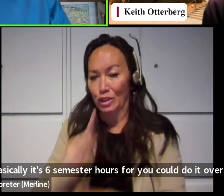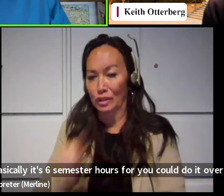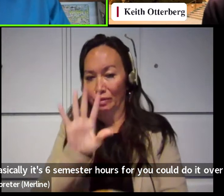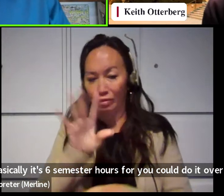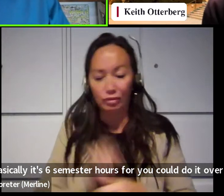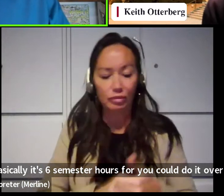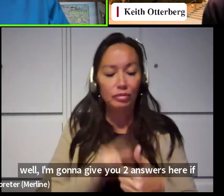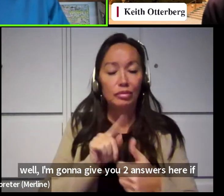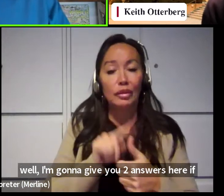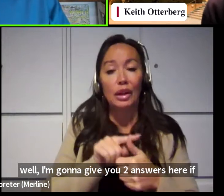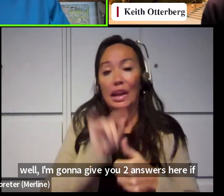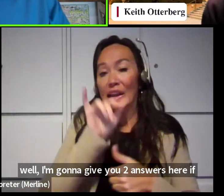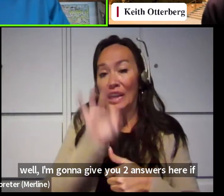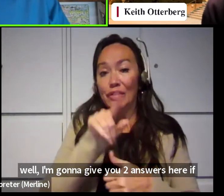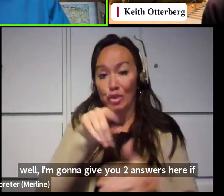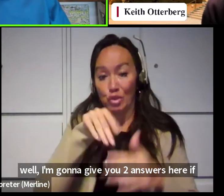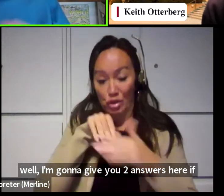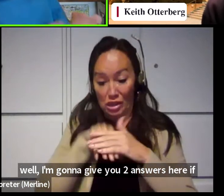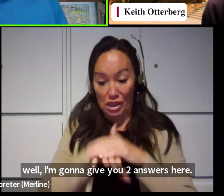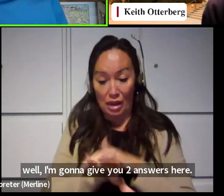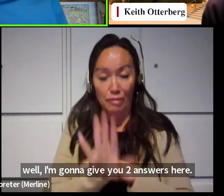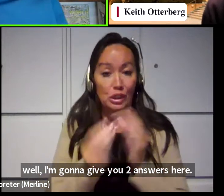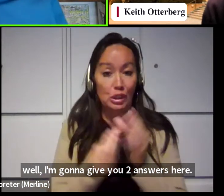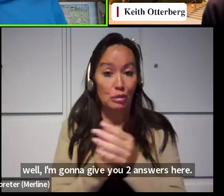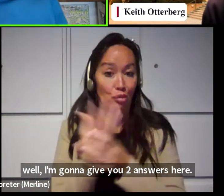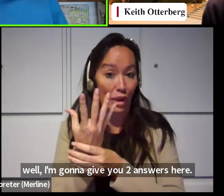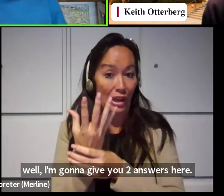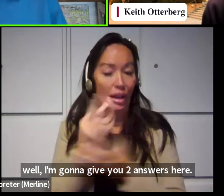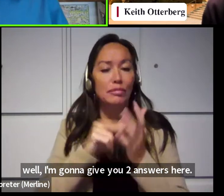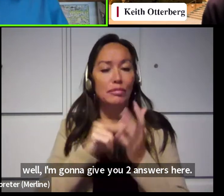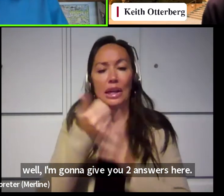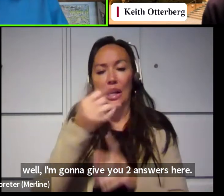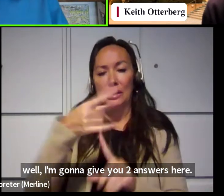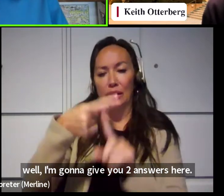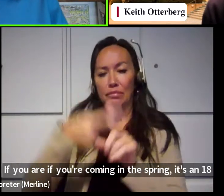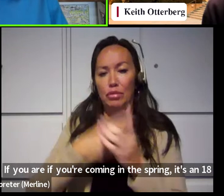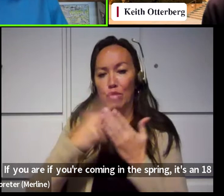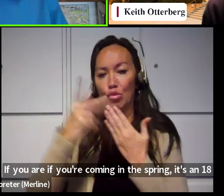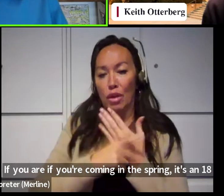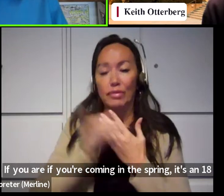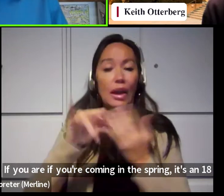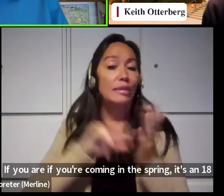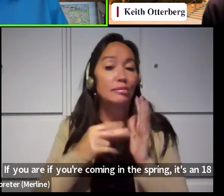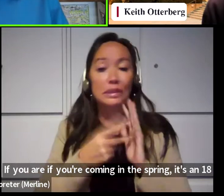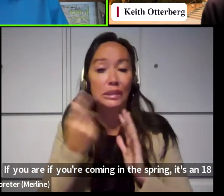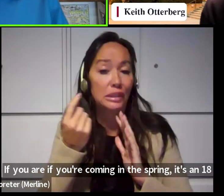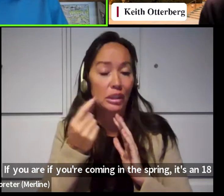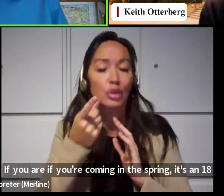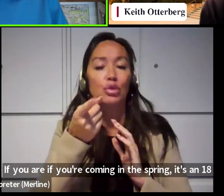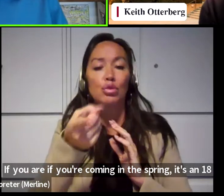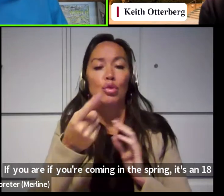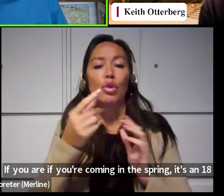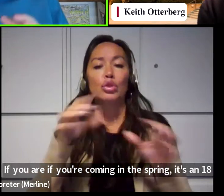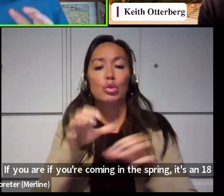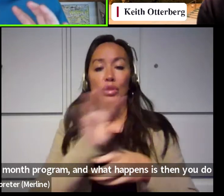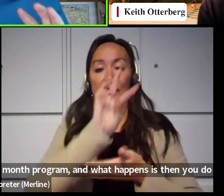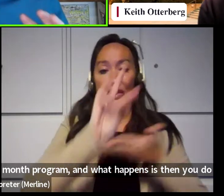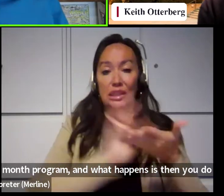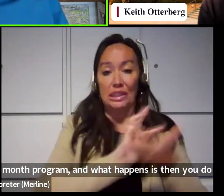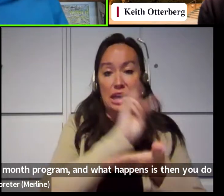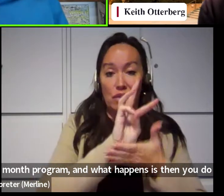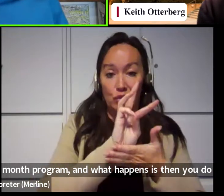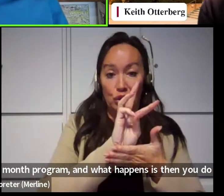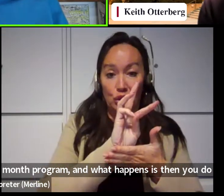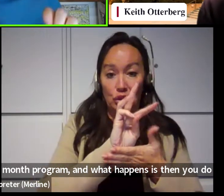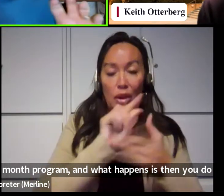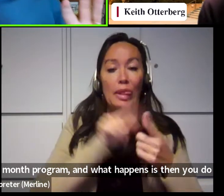If you're coming in the spring, it's an 18-month program. And what happens is then you do 6 hours and then